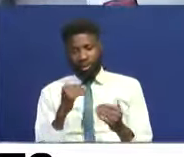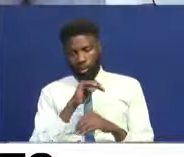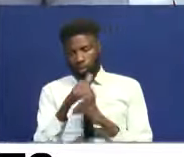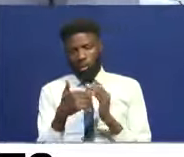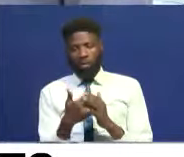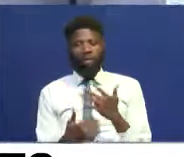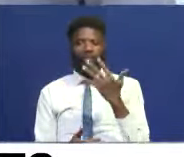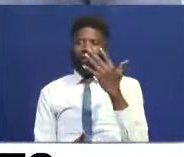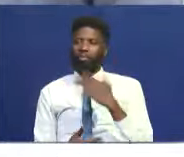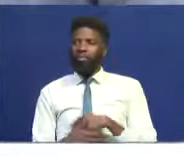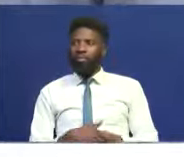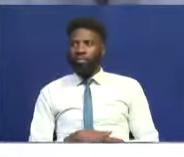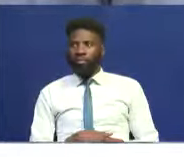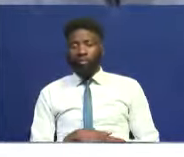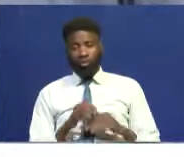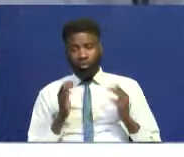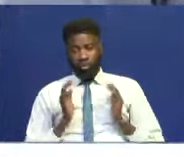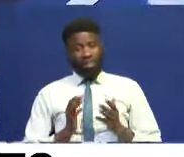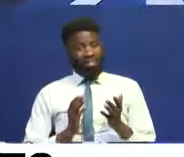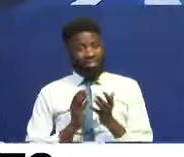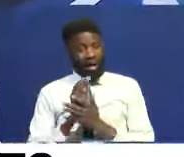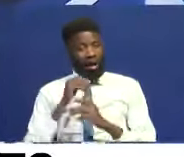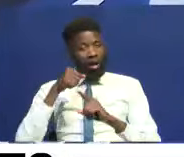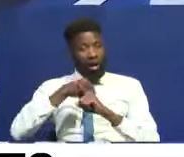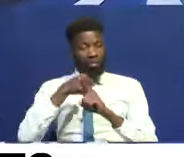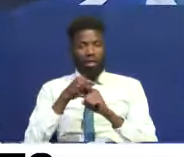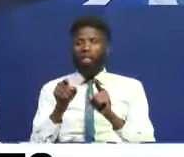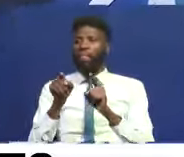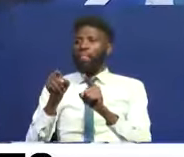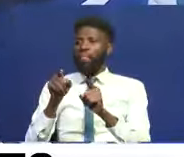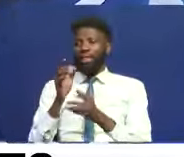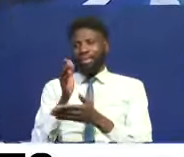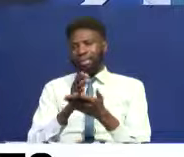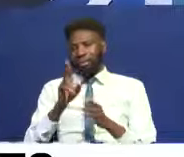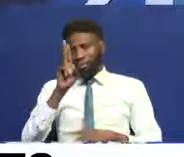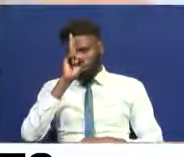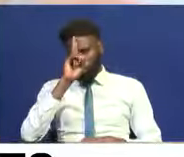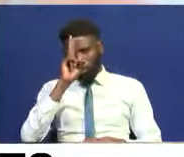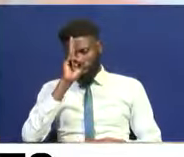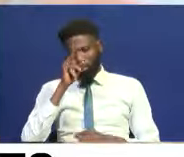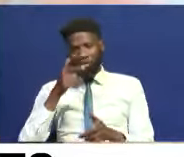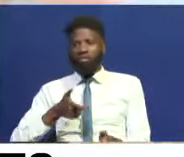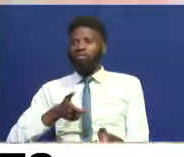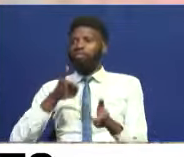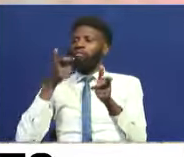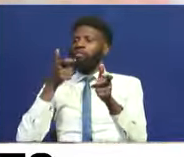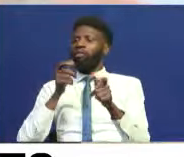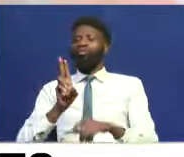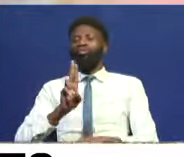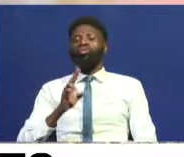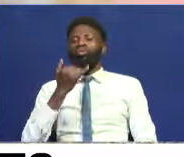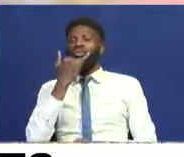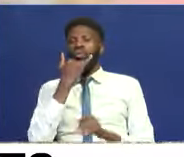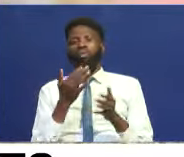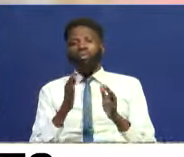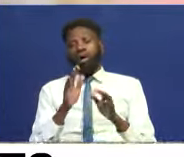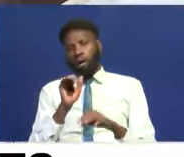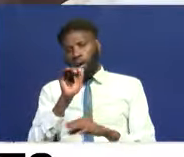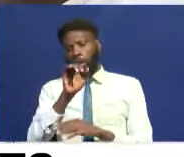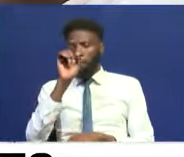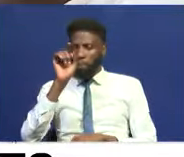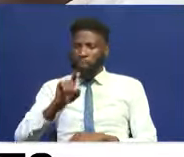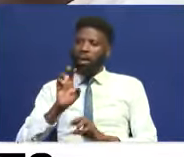Human rights activists accuse a section of police officers of misusing their firearms and call for the prosecution to face